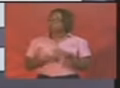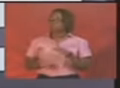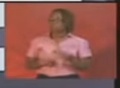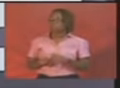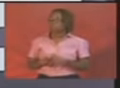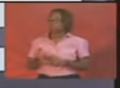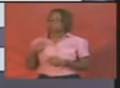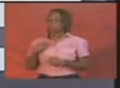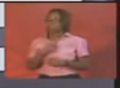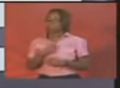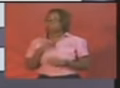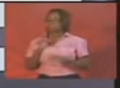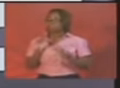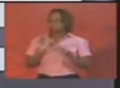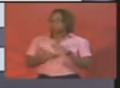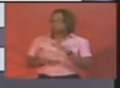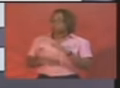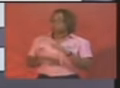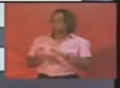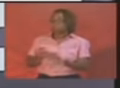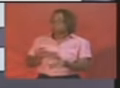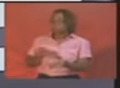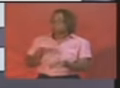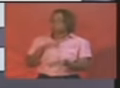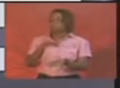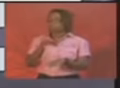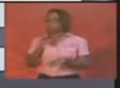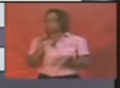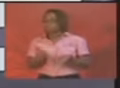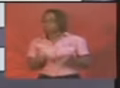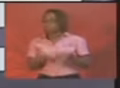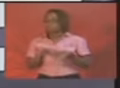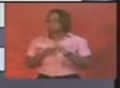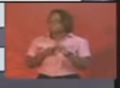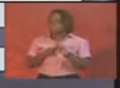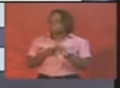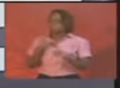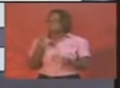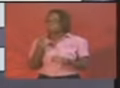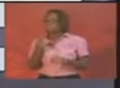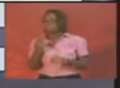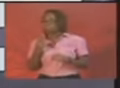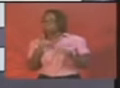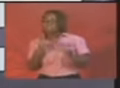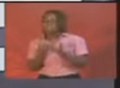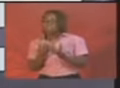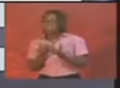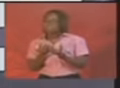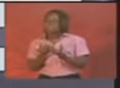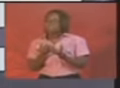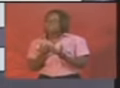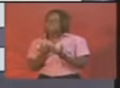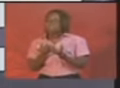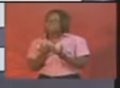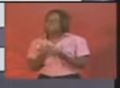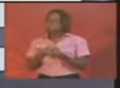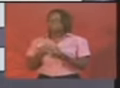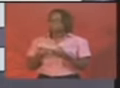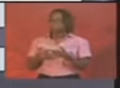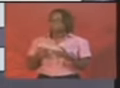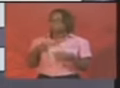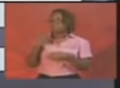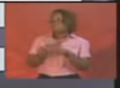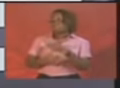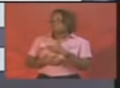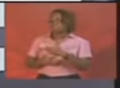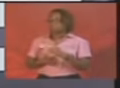step. Start with 1 or 2 classes, see what the response is like, and then as we go through, have a next one open, review and